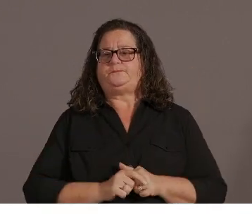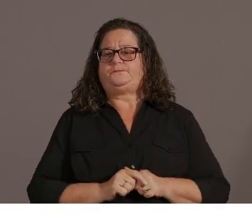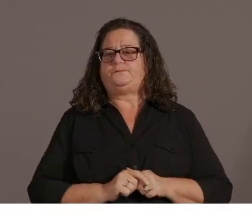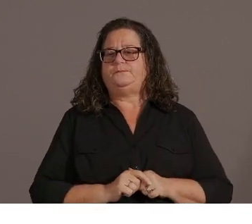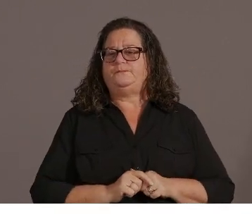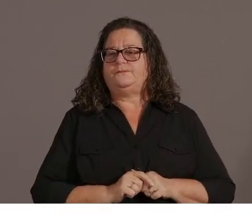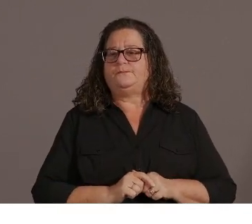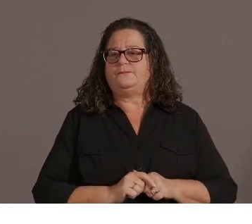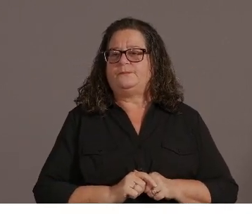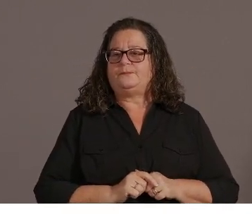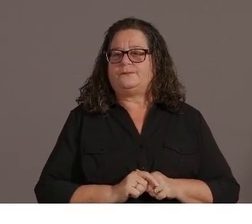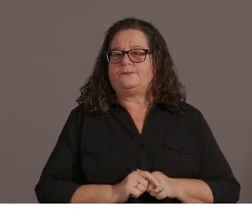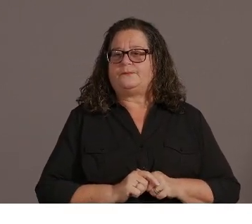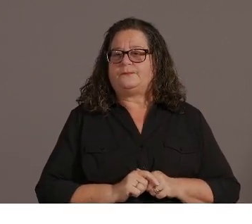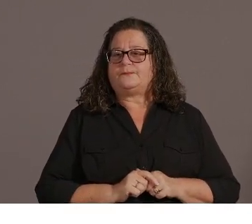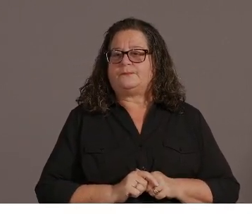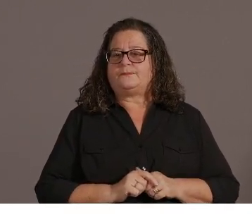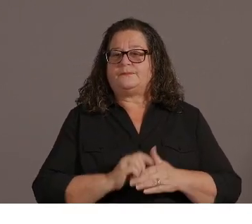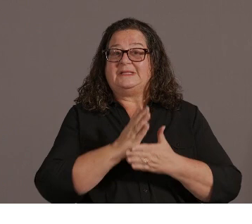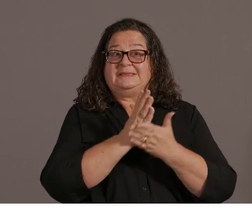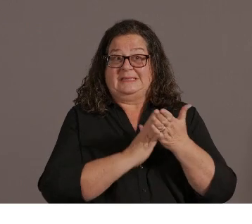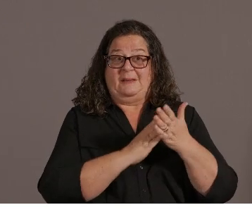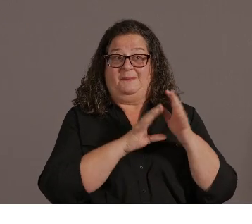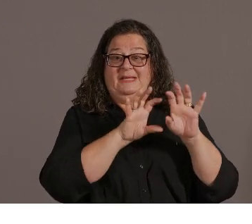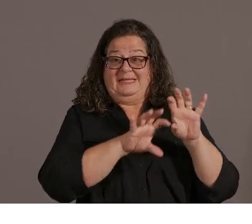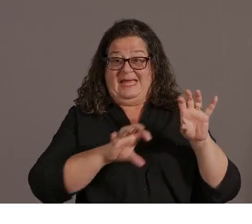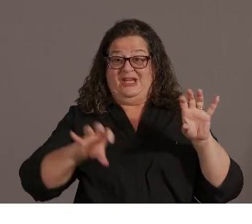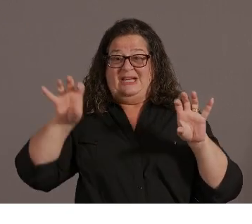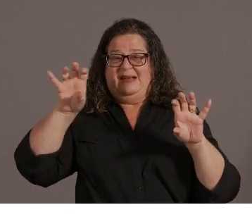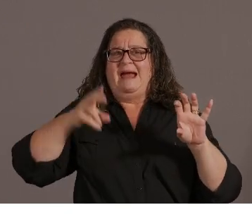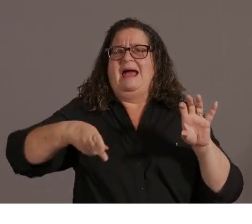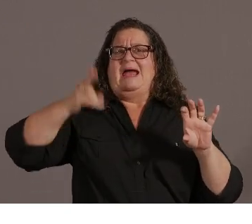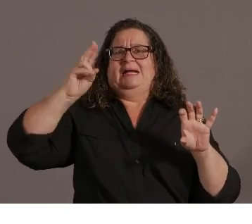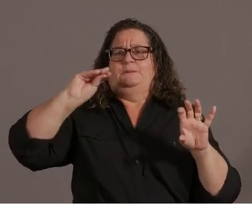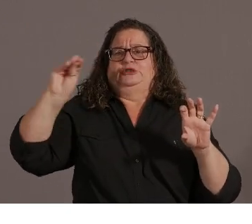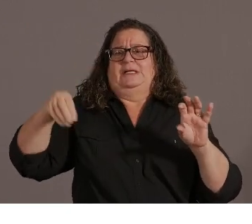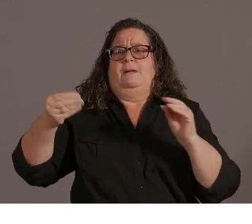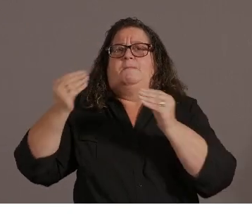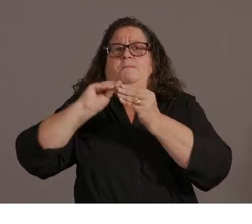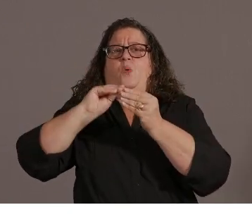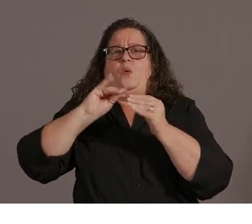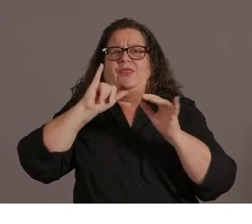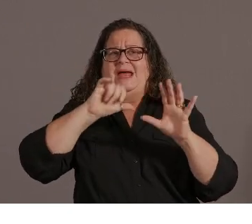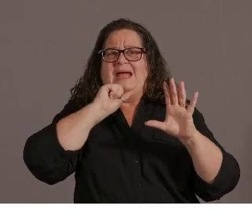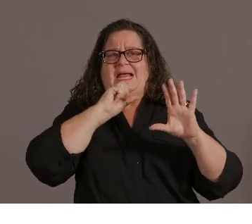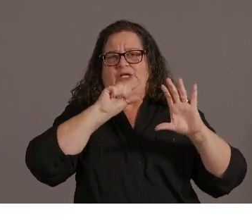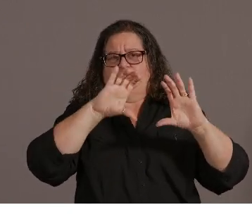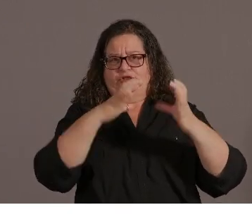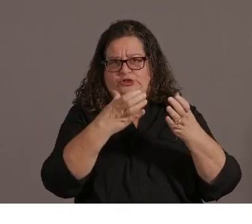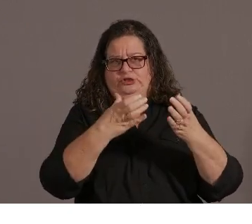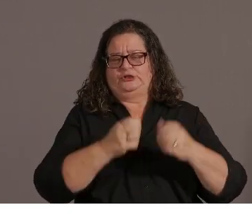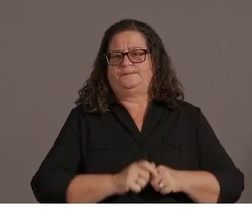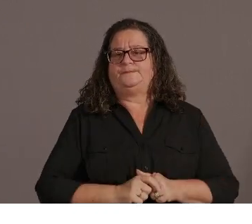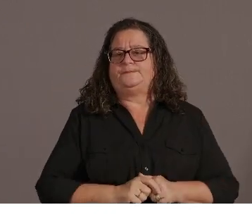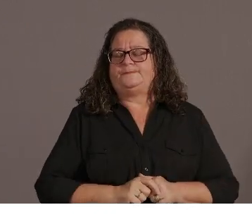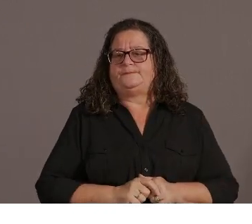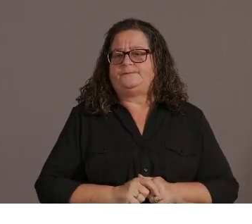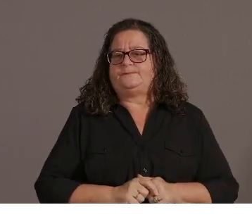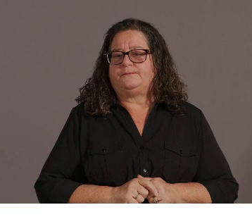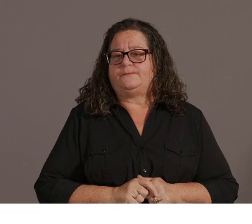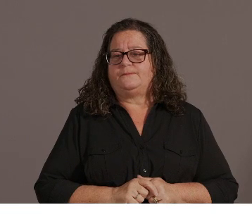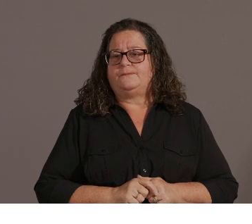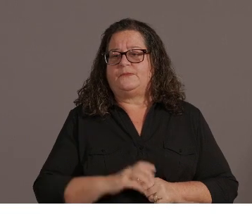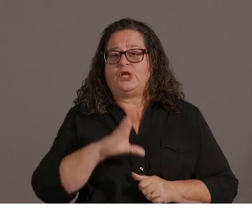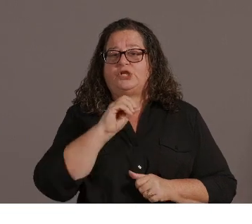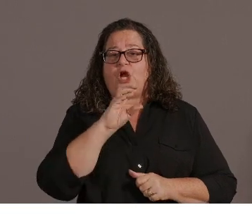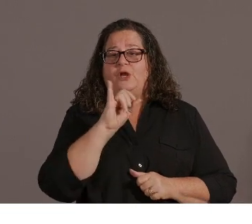You can see that some counties, although, have higher rates of those populations vaccinated, including Coconino,